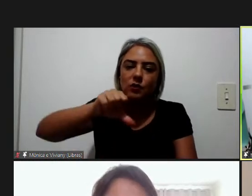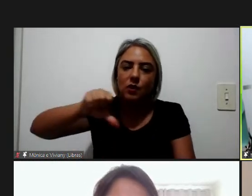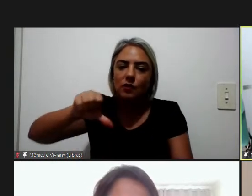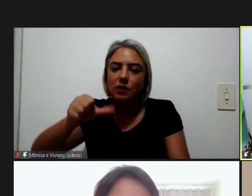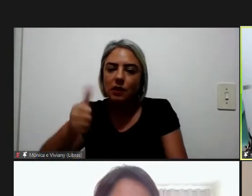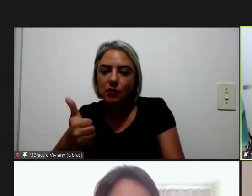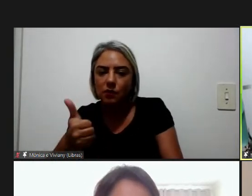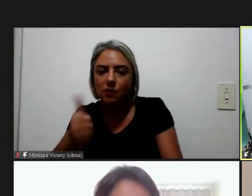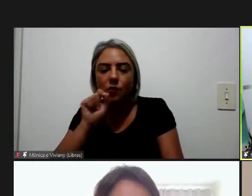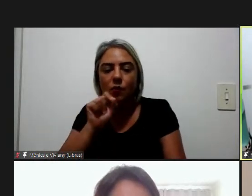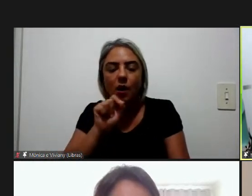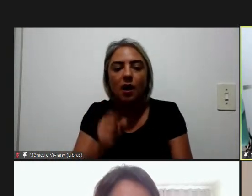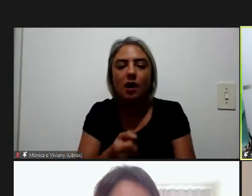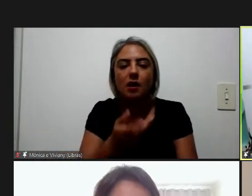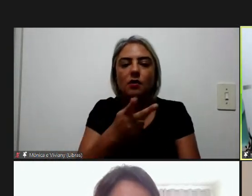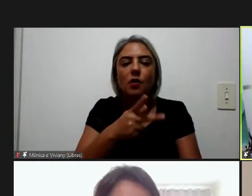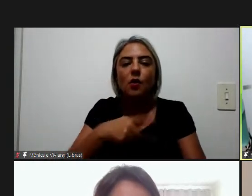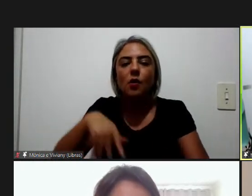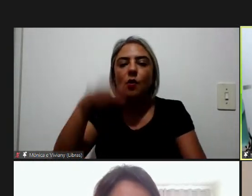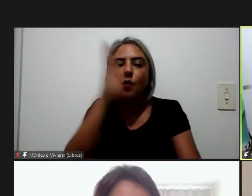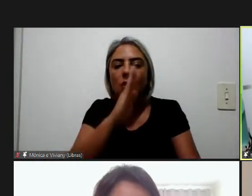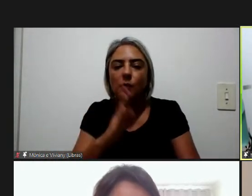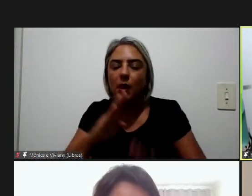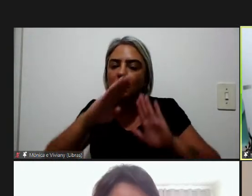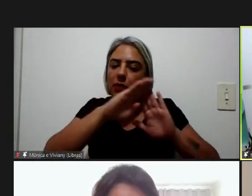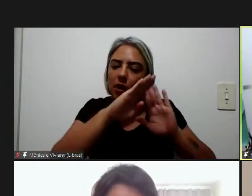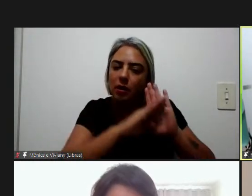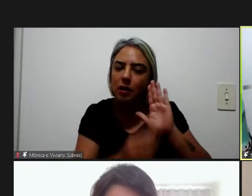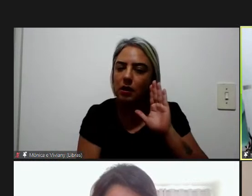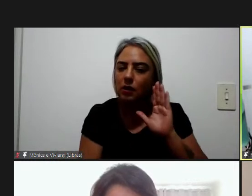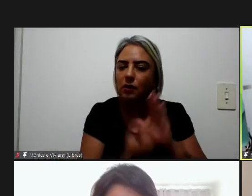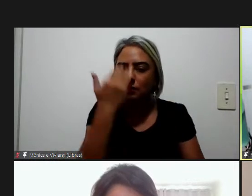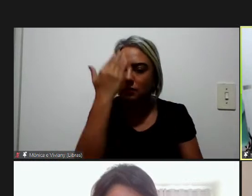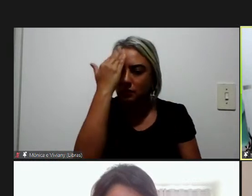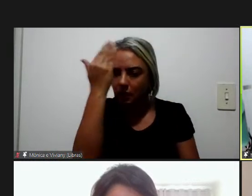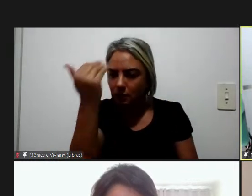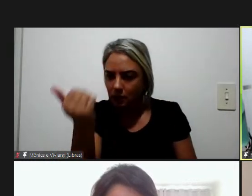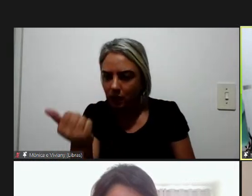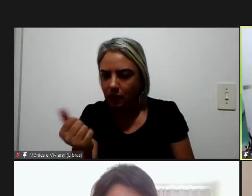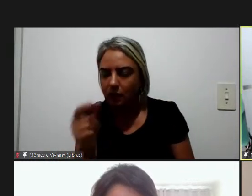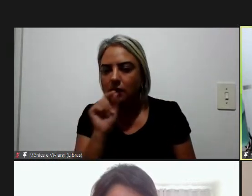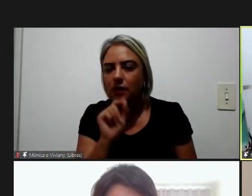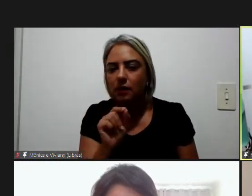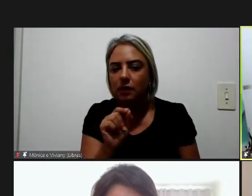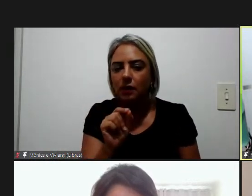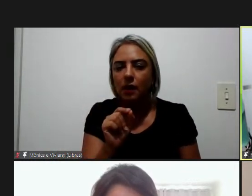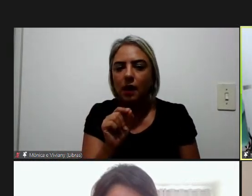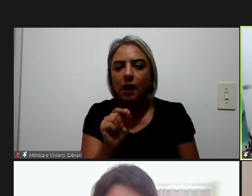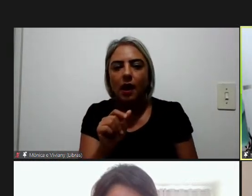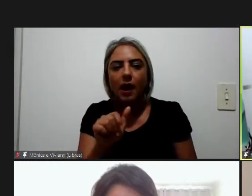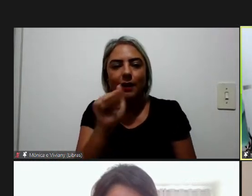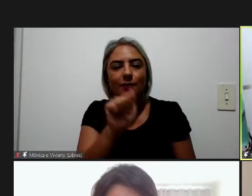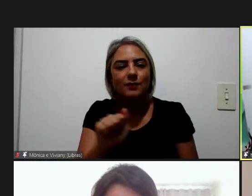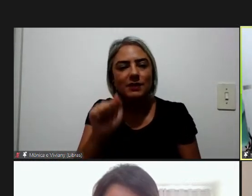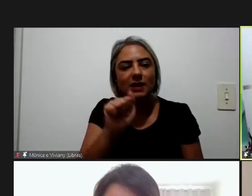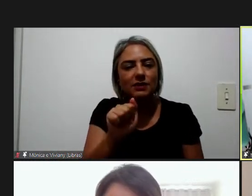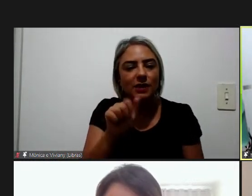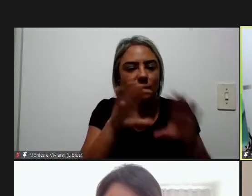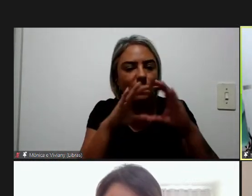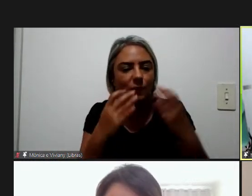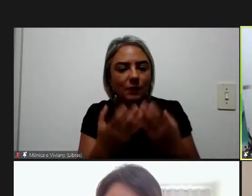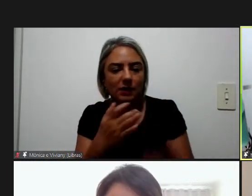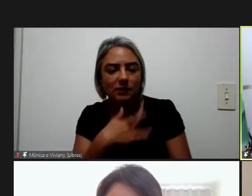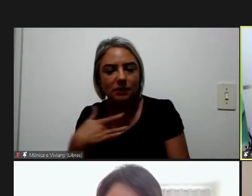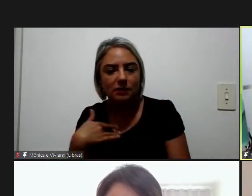been doing when Brazil institutes a program what is very fruitful of